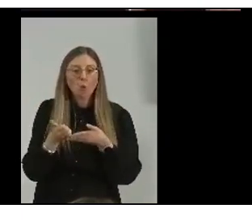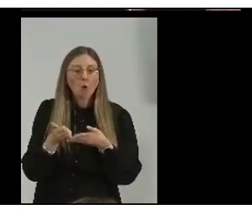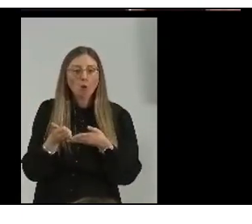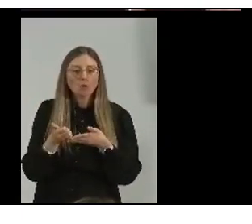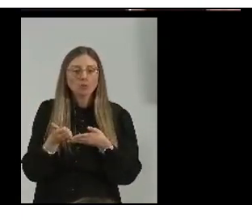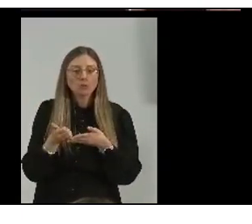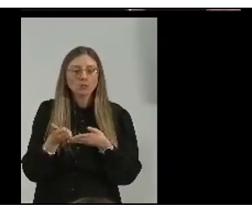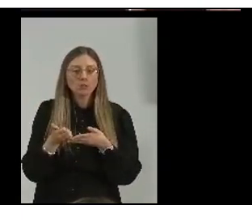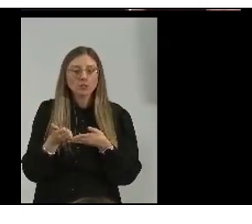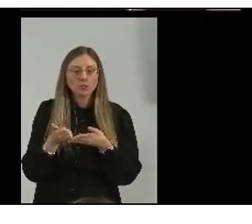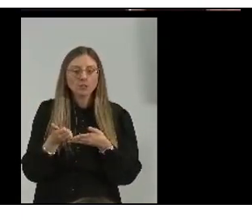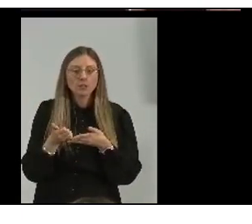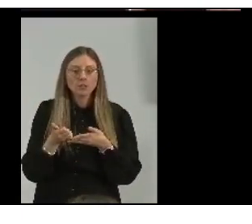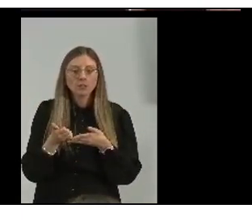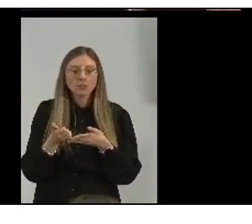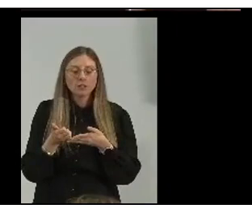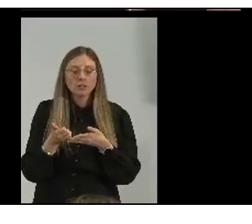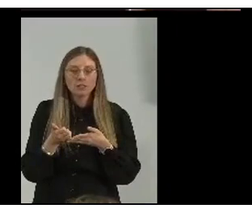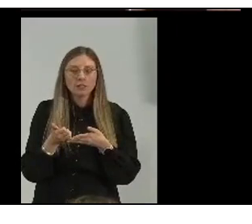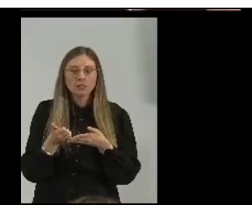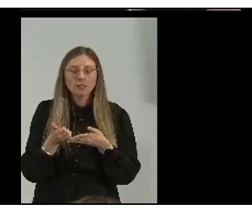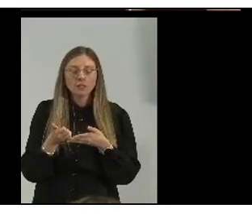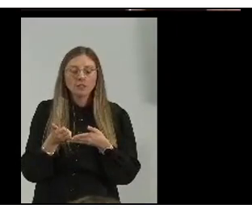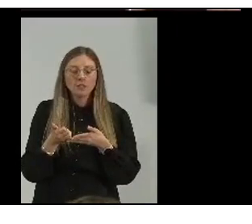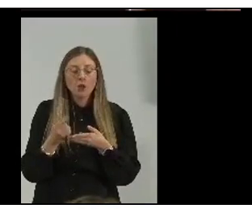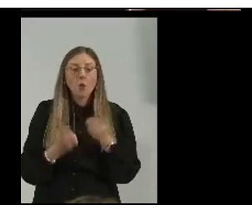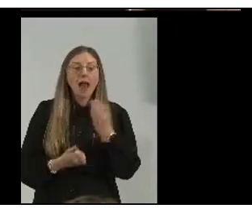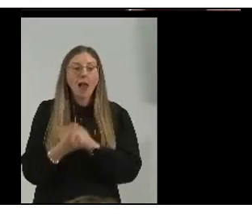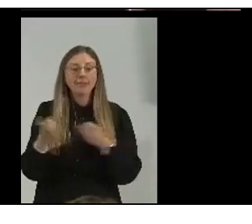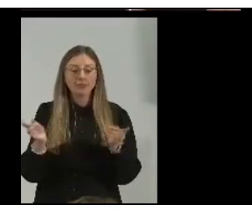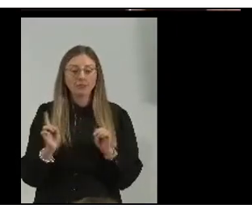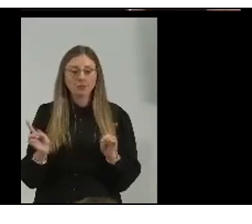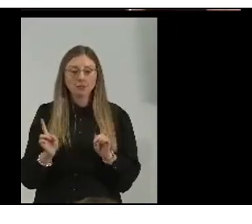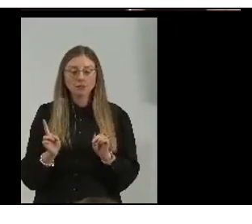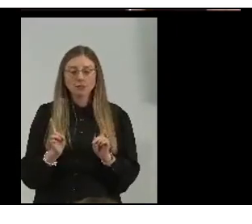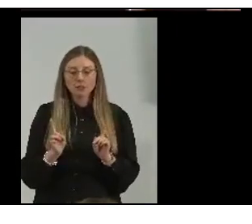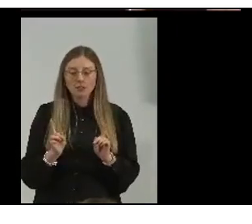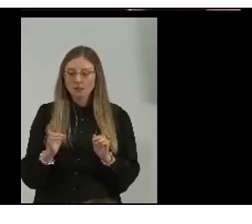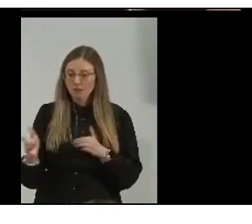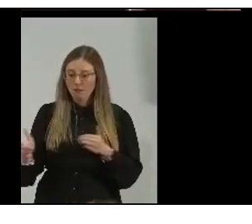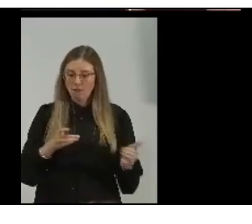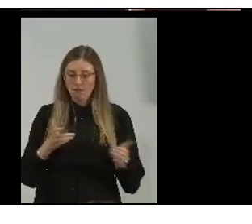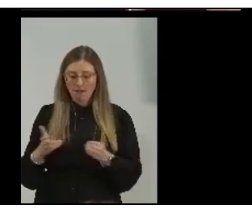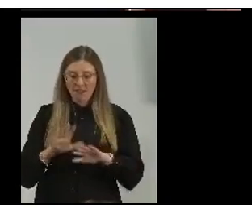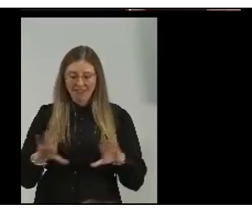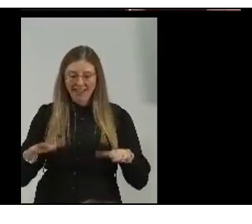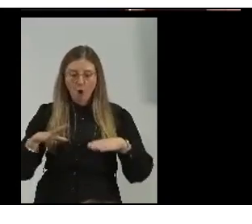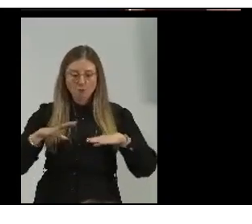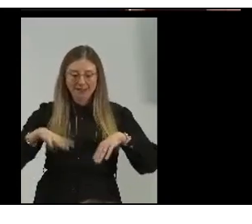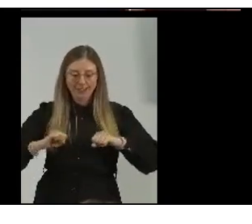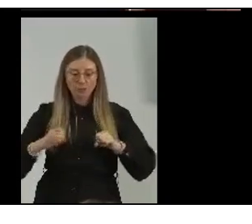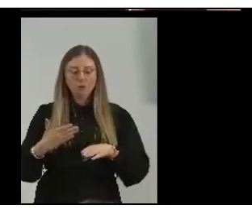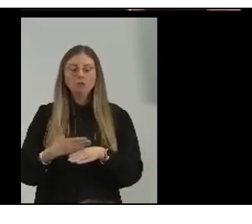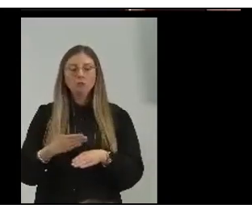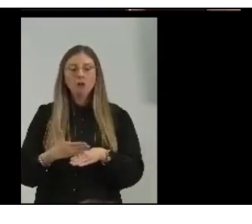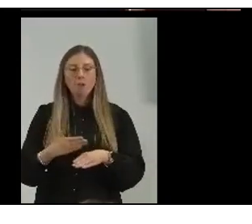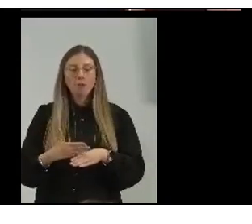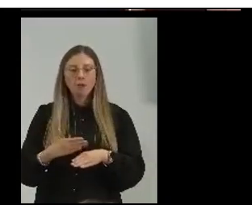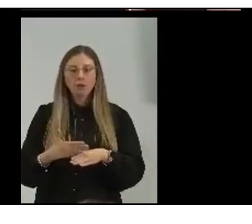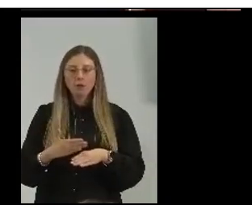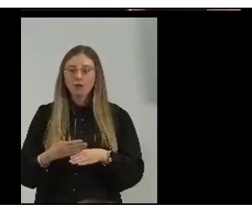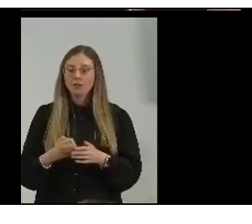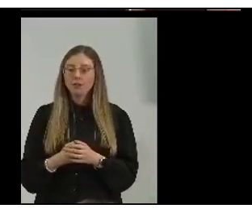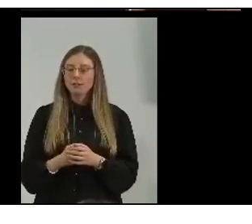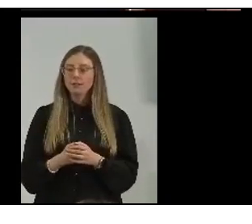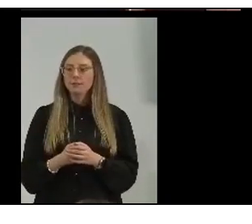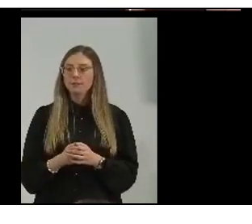people who are disabled, who then what happens is that the talent is not ready to get a job to the needs of the